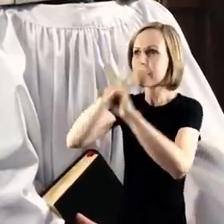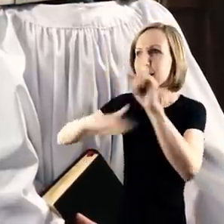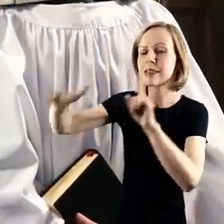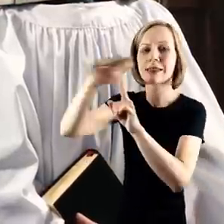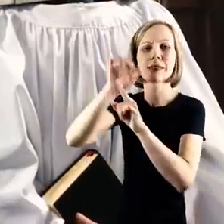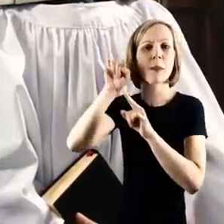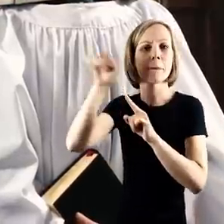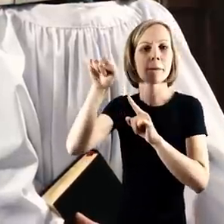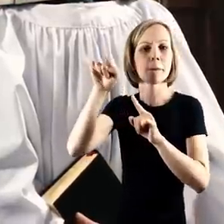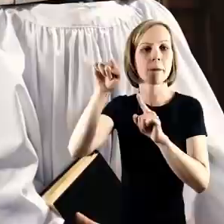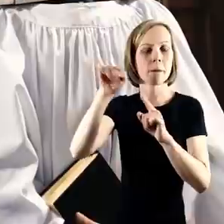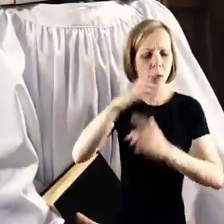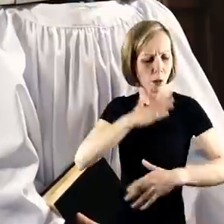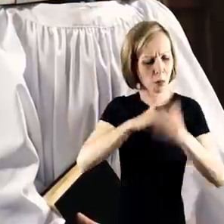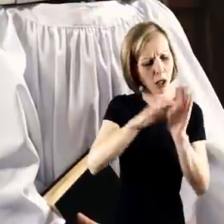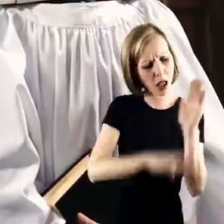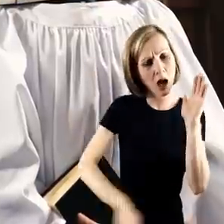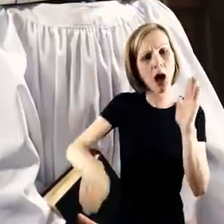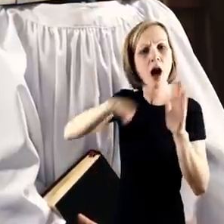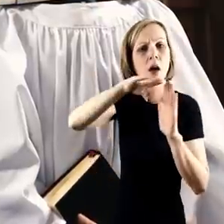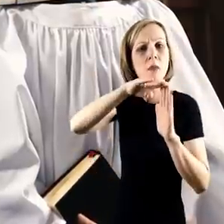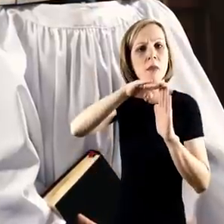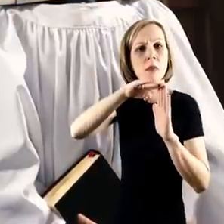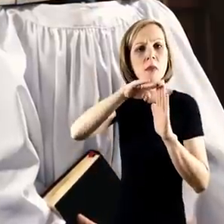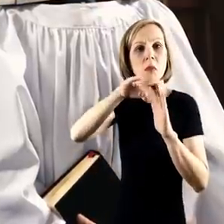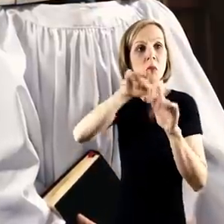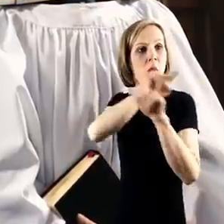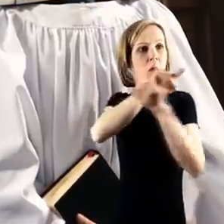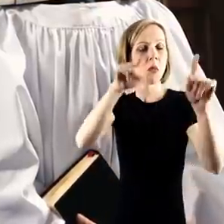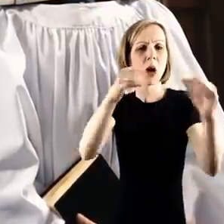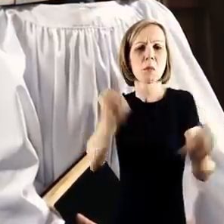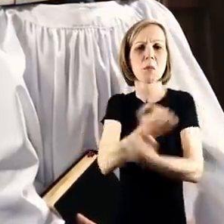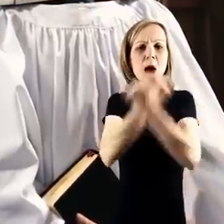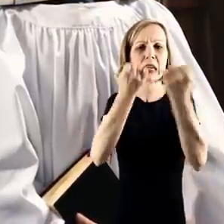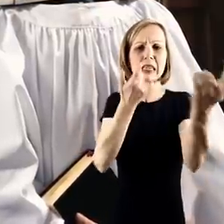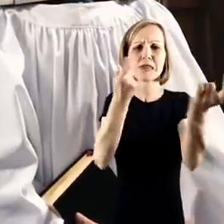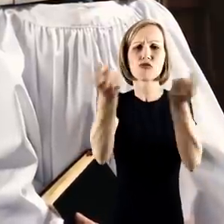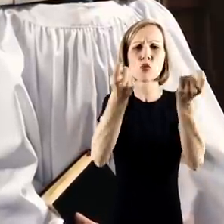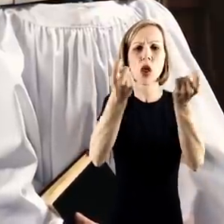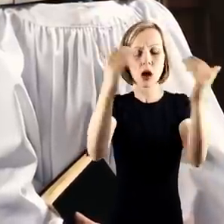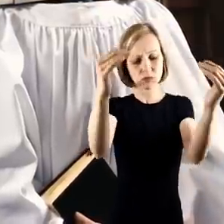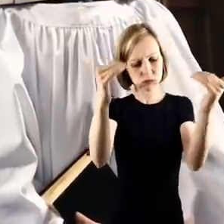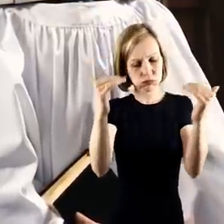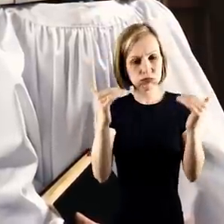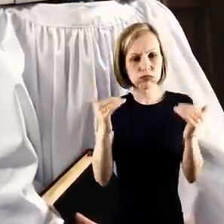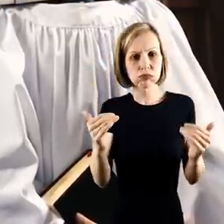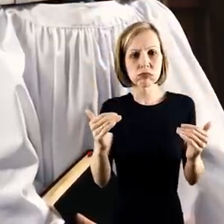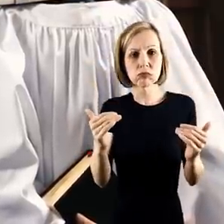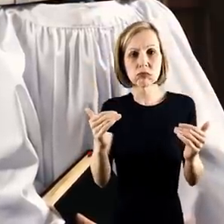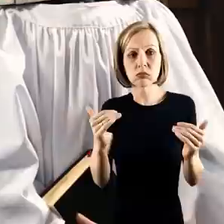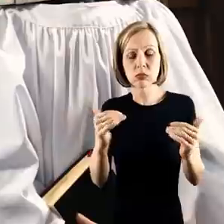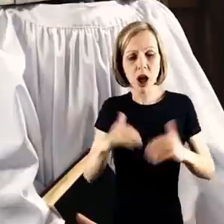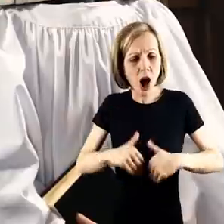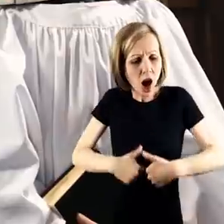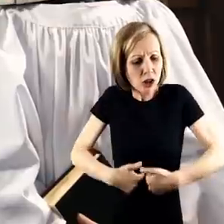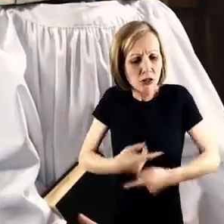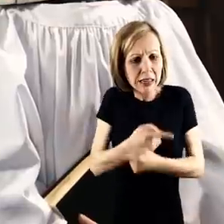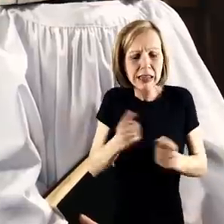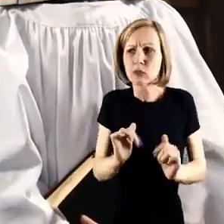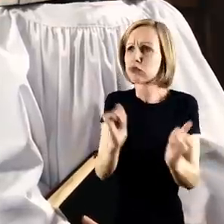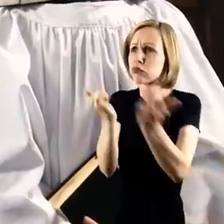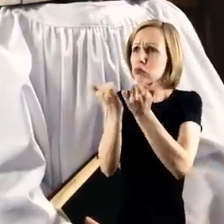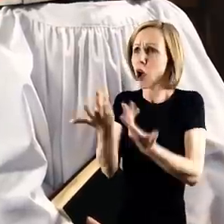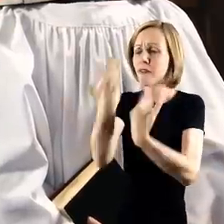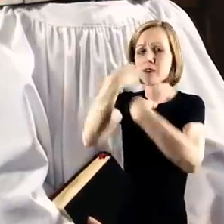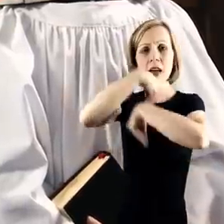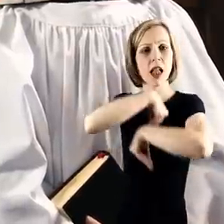and where the hungry are filled with good things. And so in our worship, we consider how we might recognize the reign of